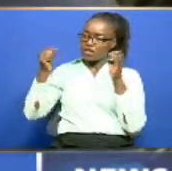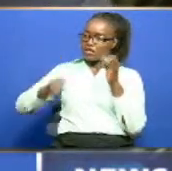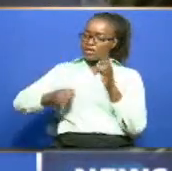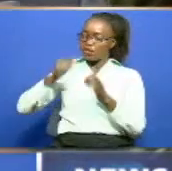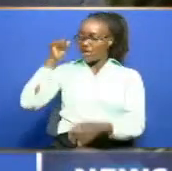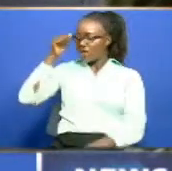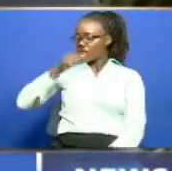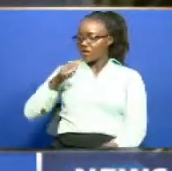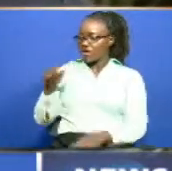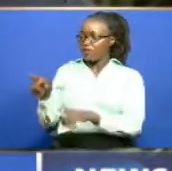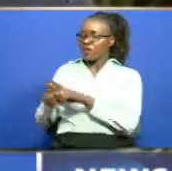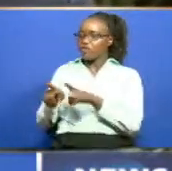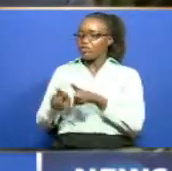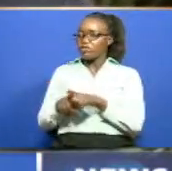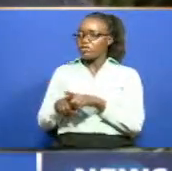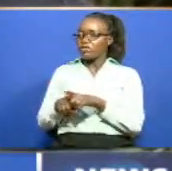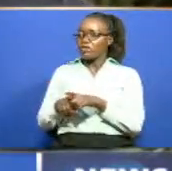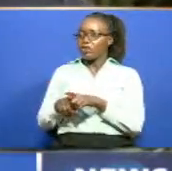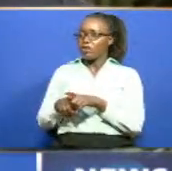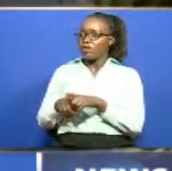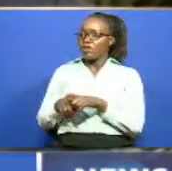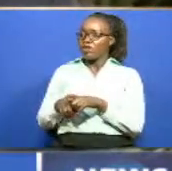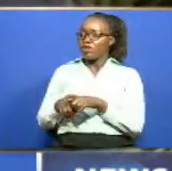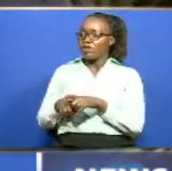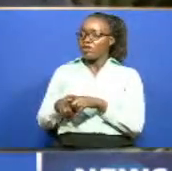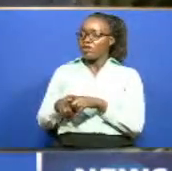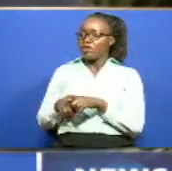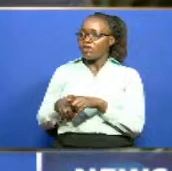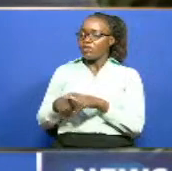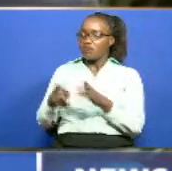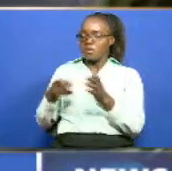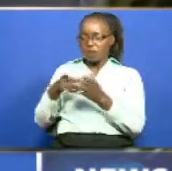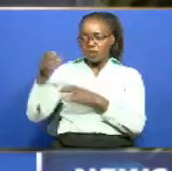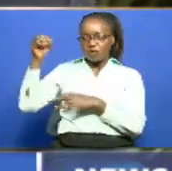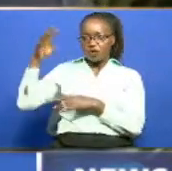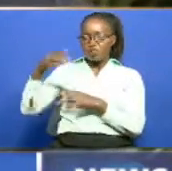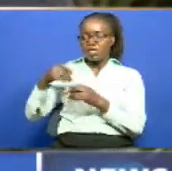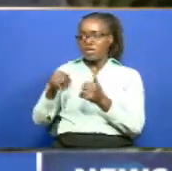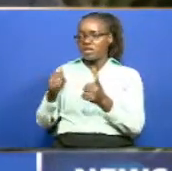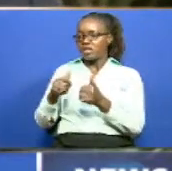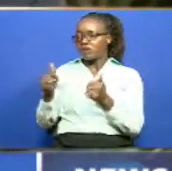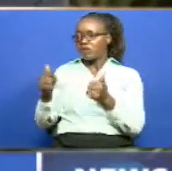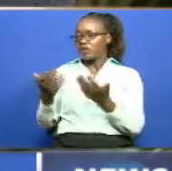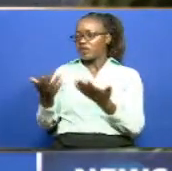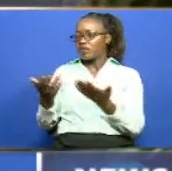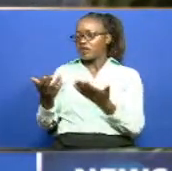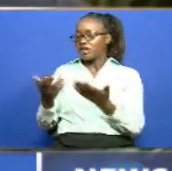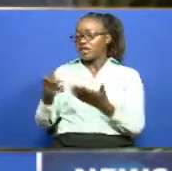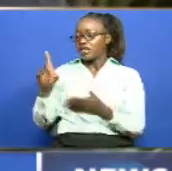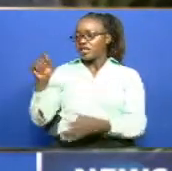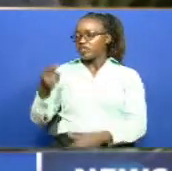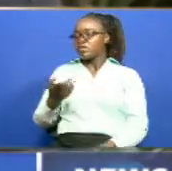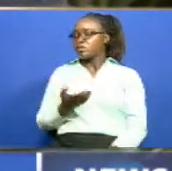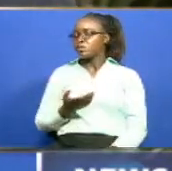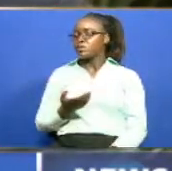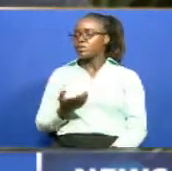well, and just look at who is around us. They can look at that cost of power and say, well, we can get power cheaper there. That becomes